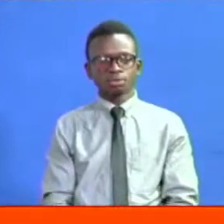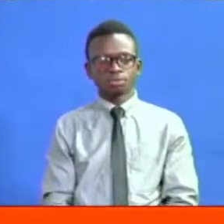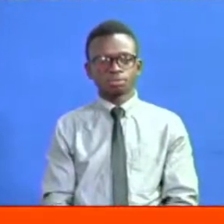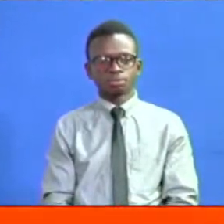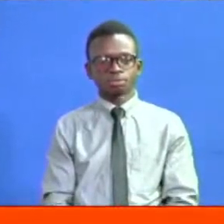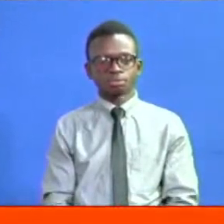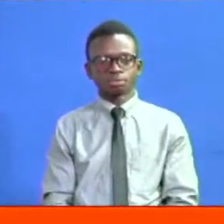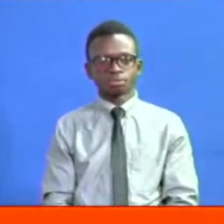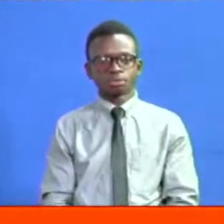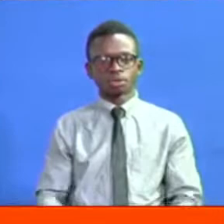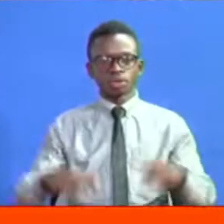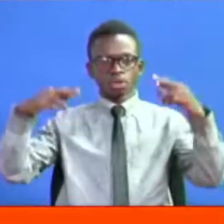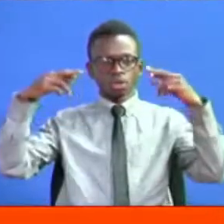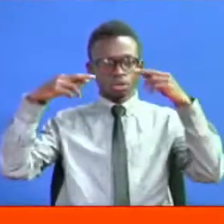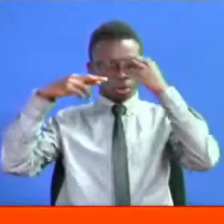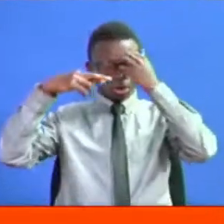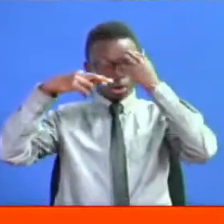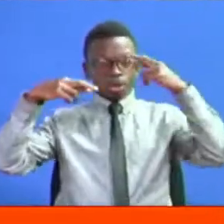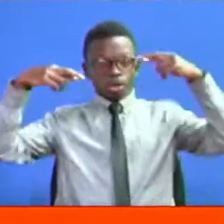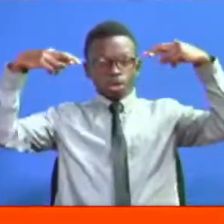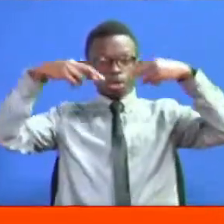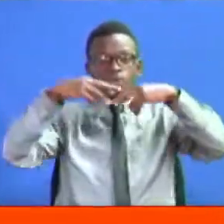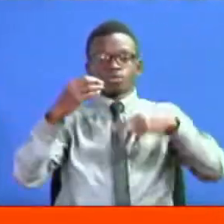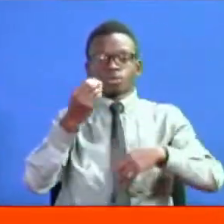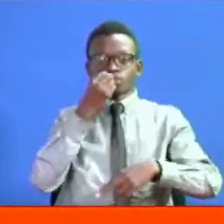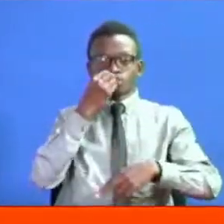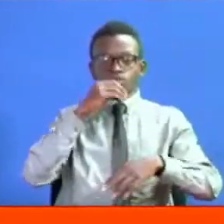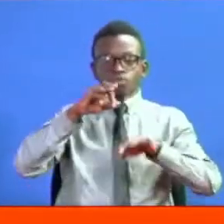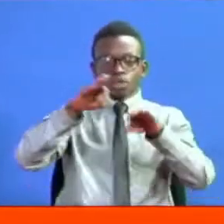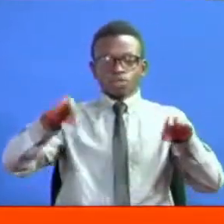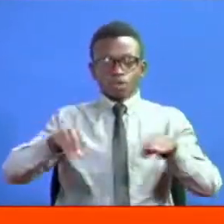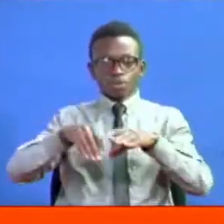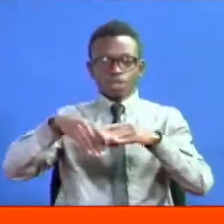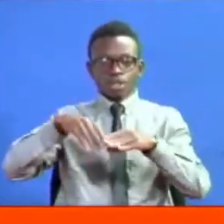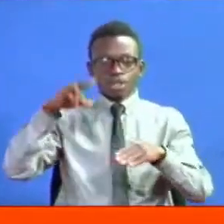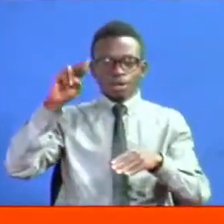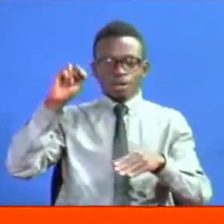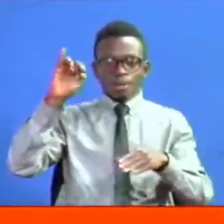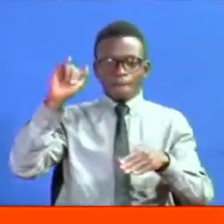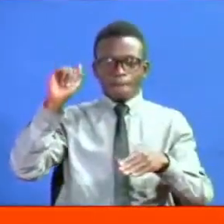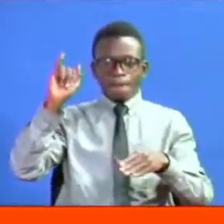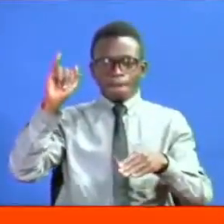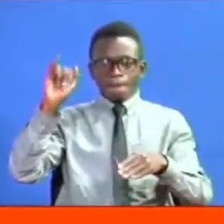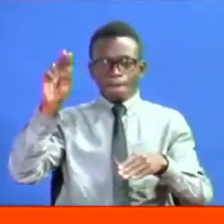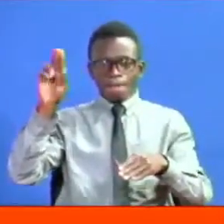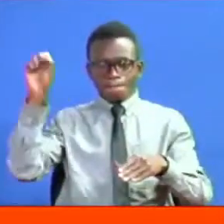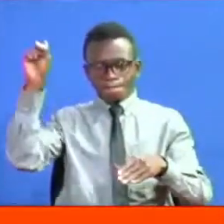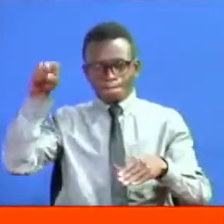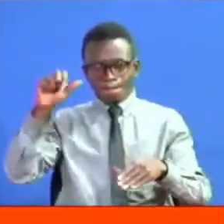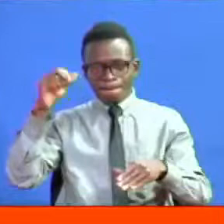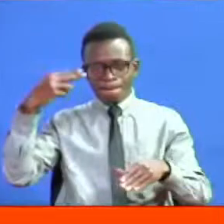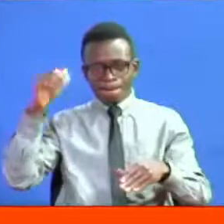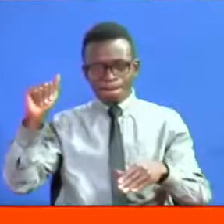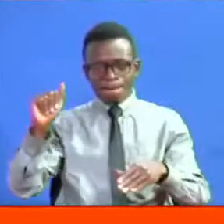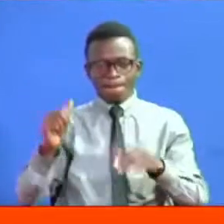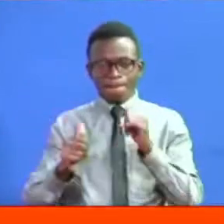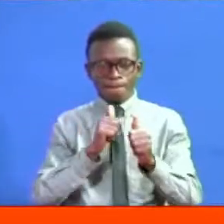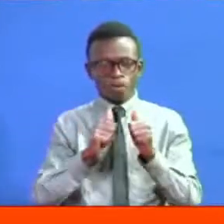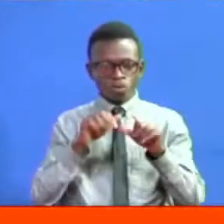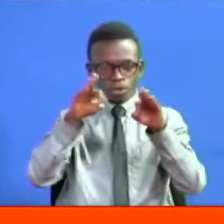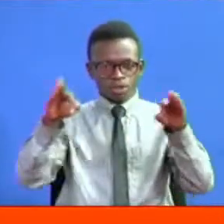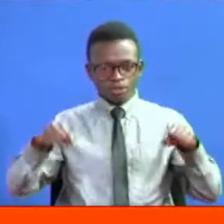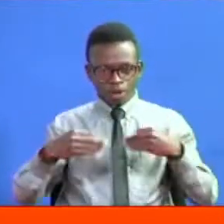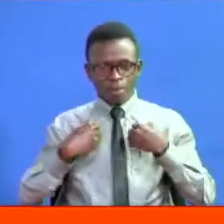Great Rift Foods and Feeds Limited Farm in Naivasha is one of the few farms in the country that